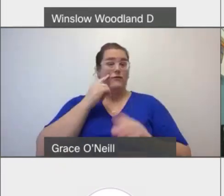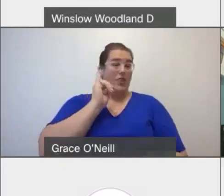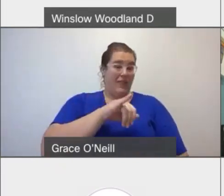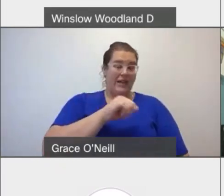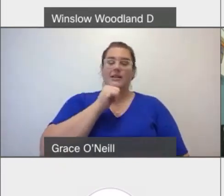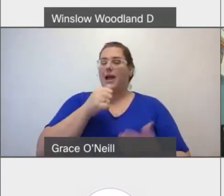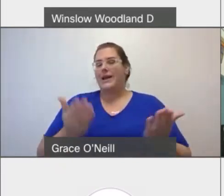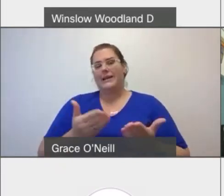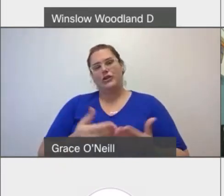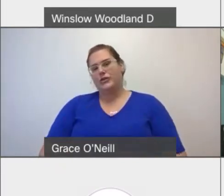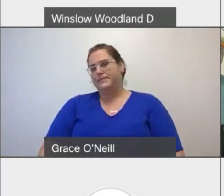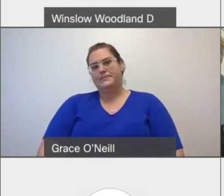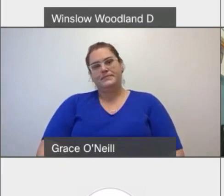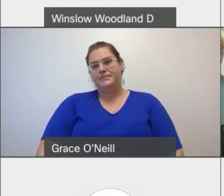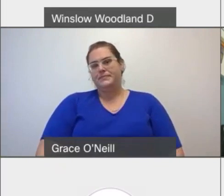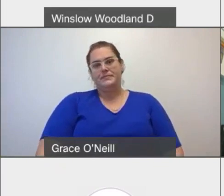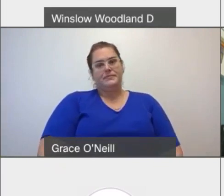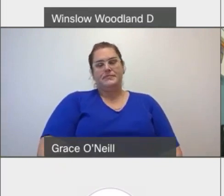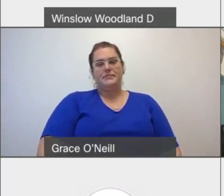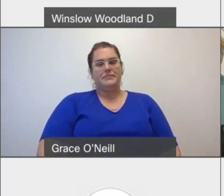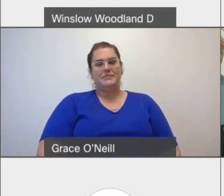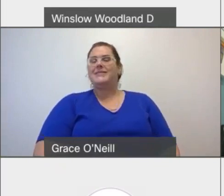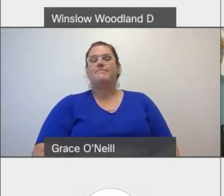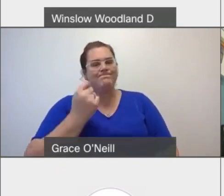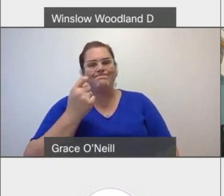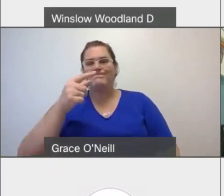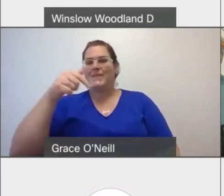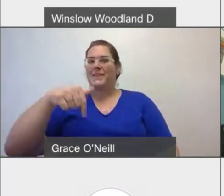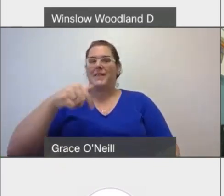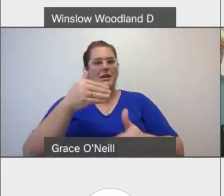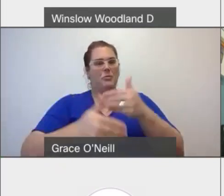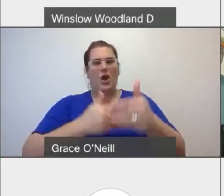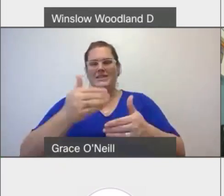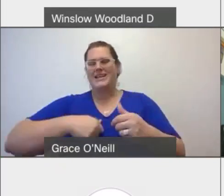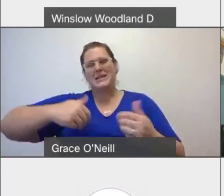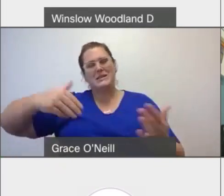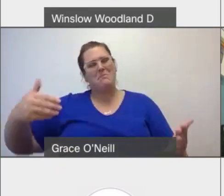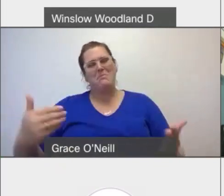This is a brand new process that's been put in place.